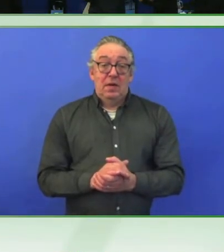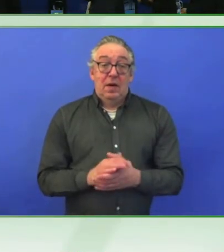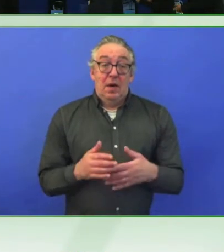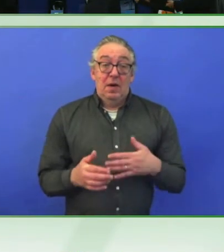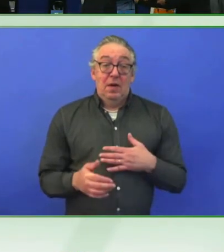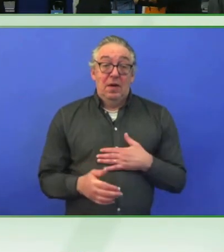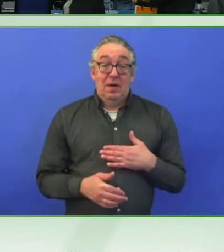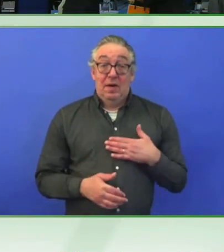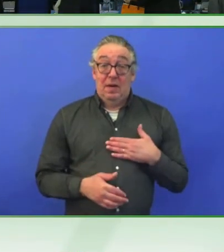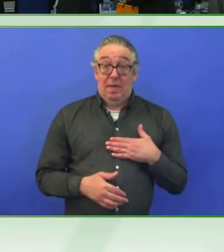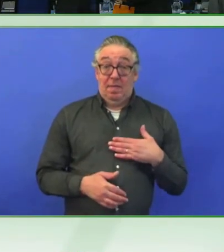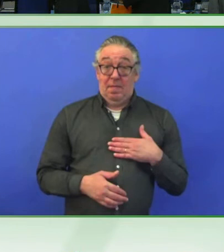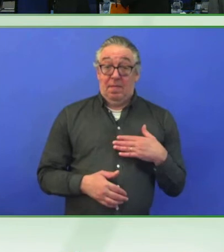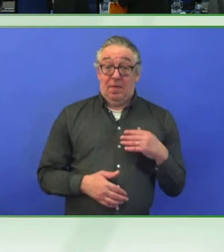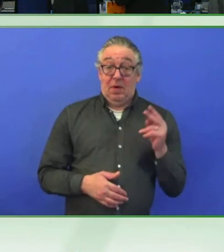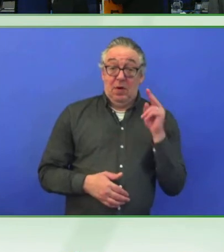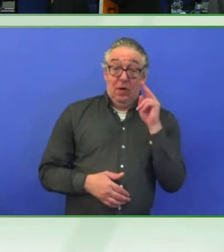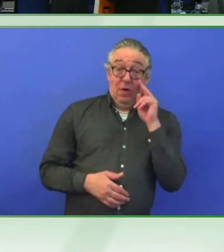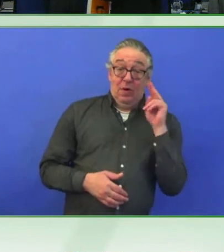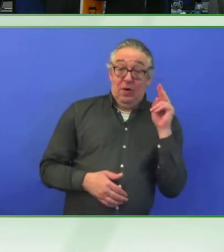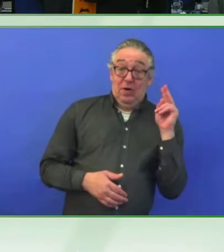becoming more a must-do than